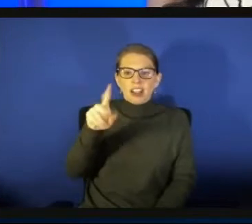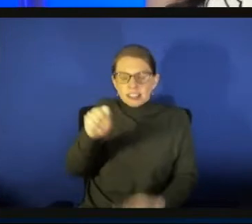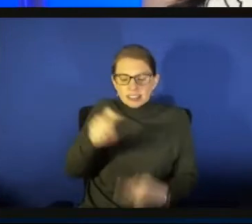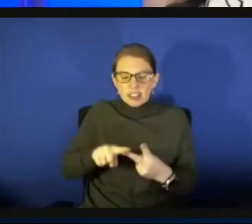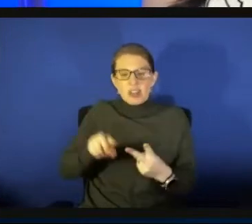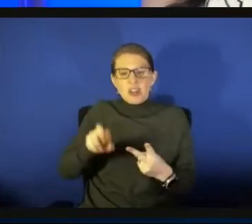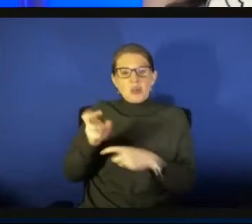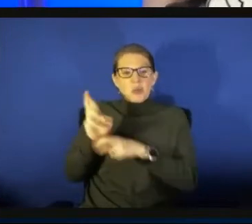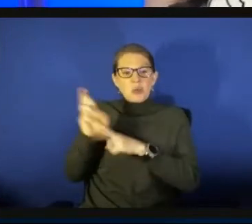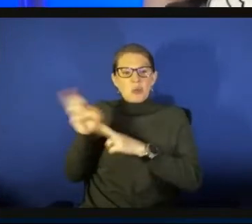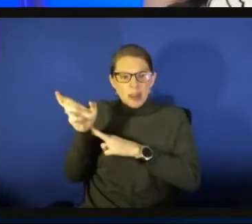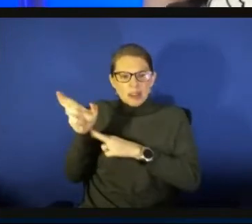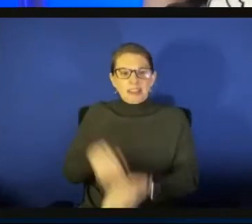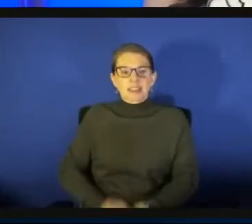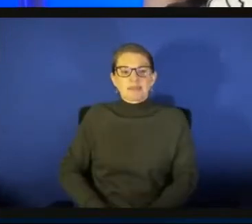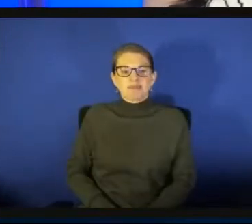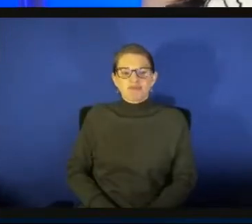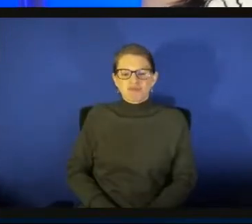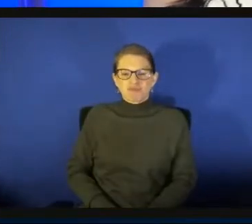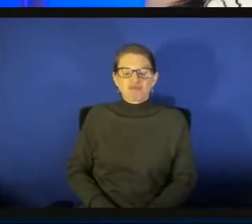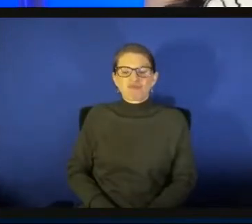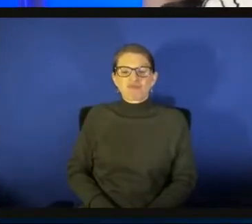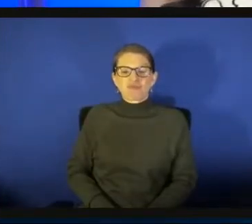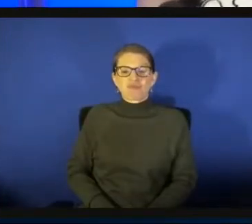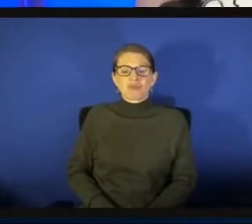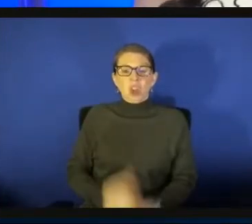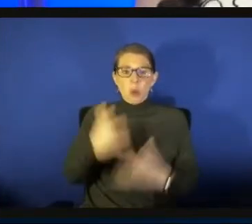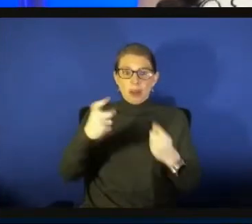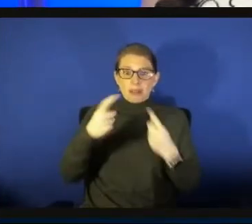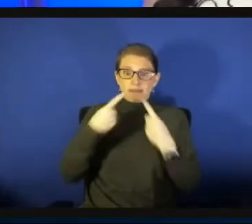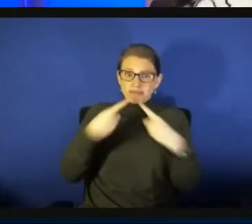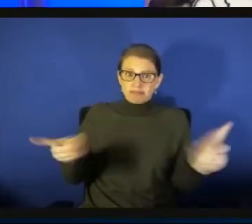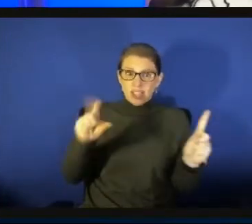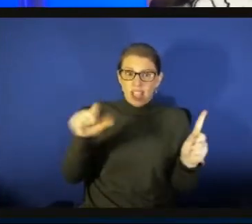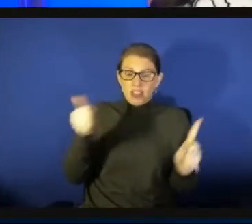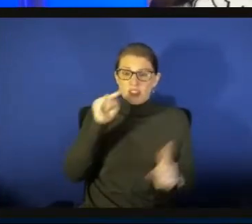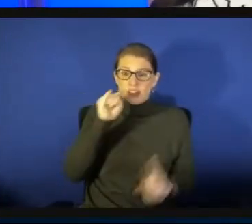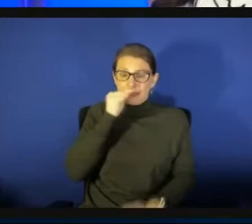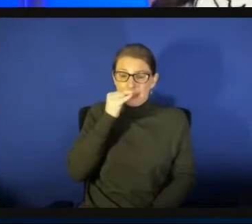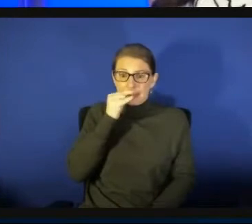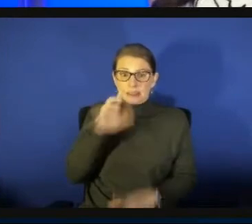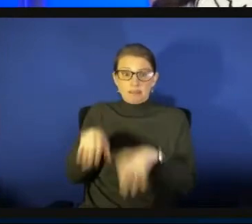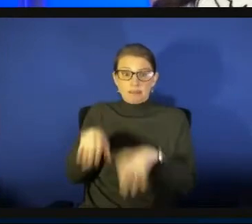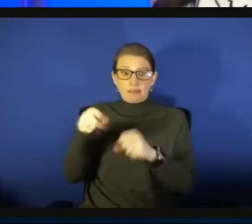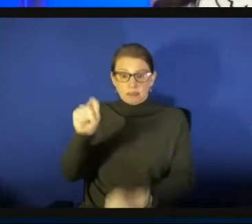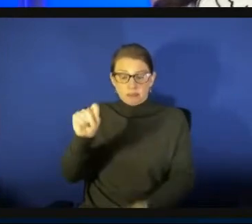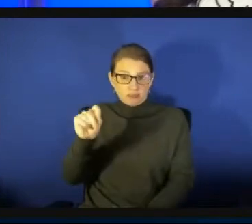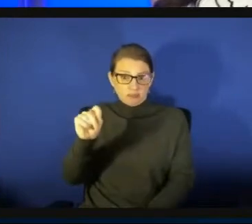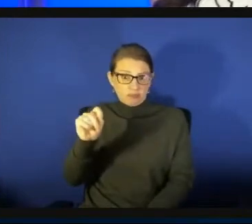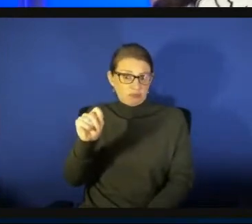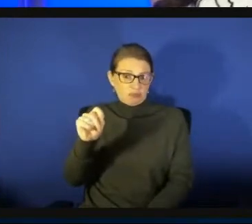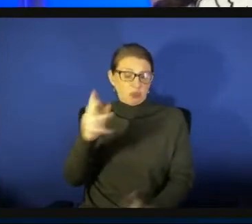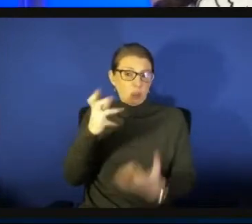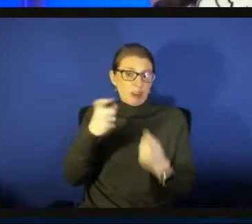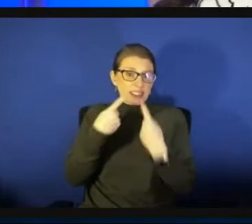kids who haven't gotten proton therapy yet but are about to? I would just like to say